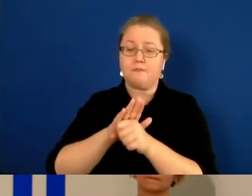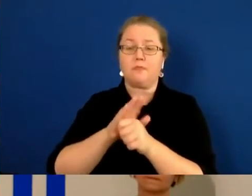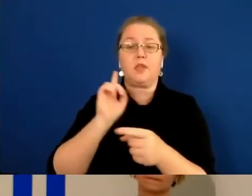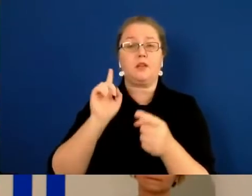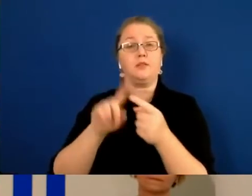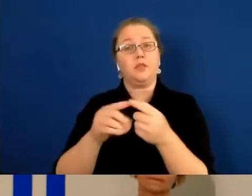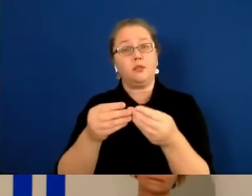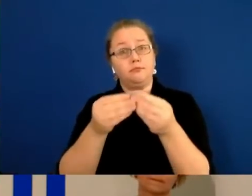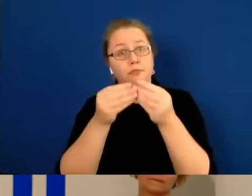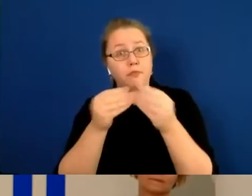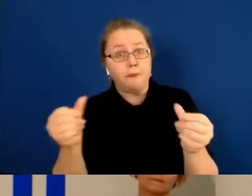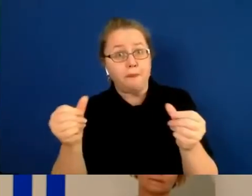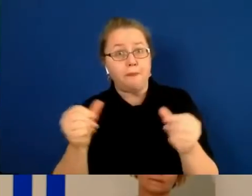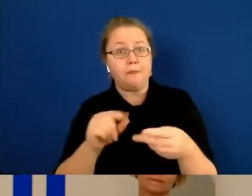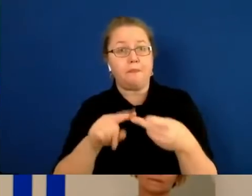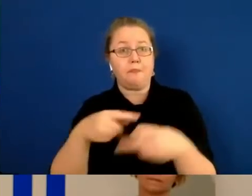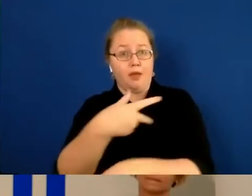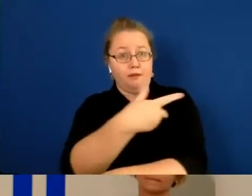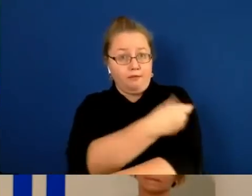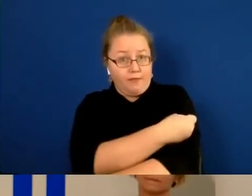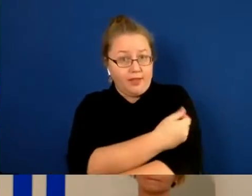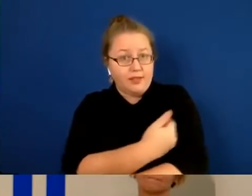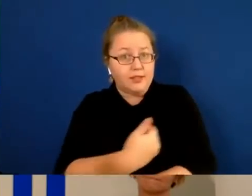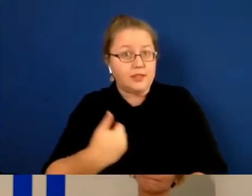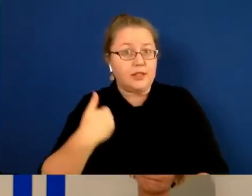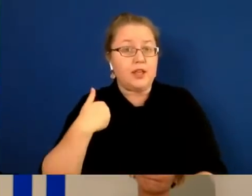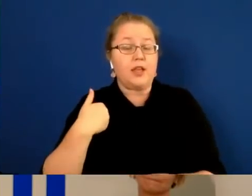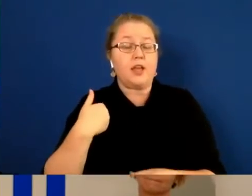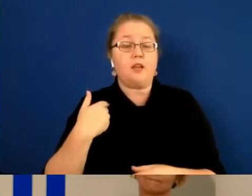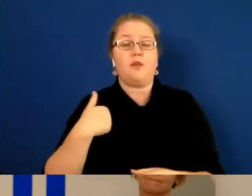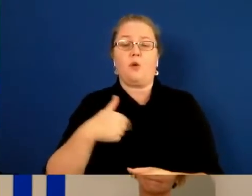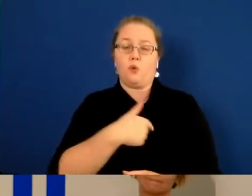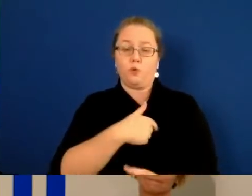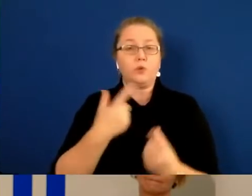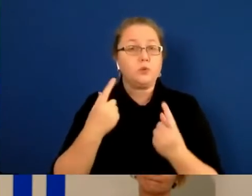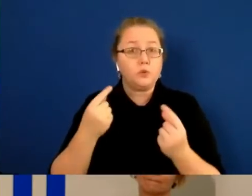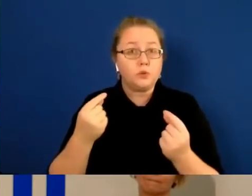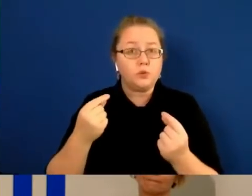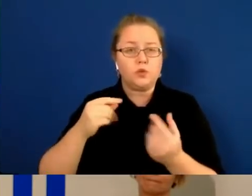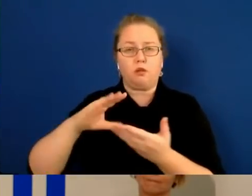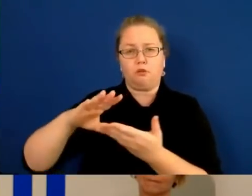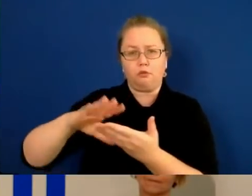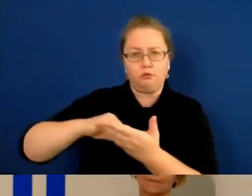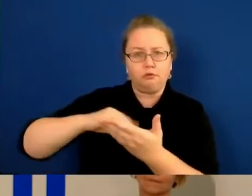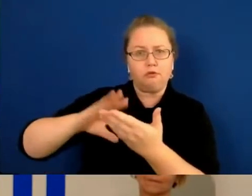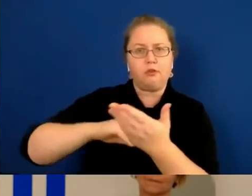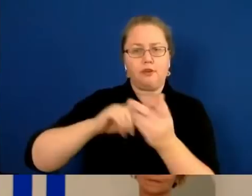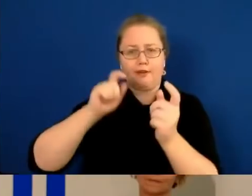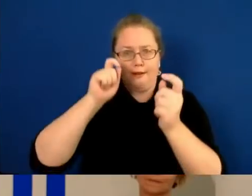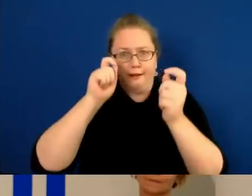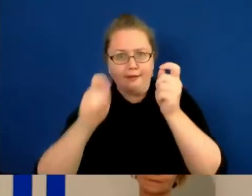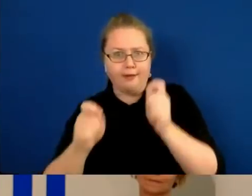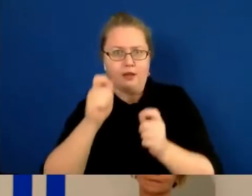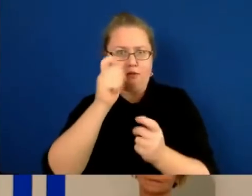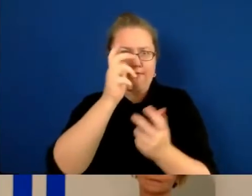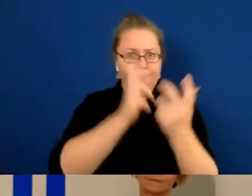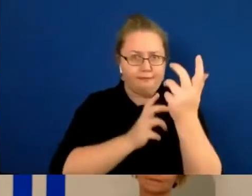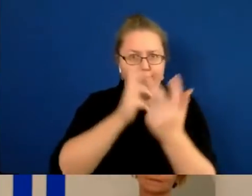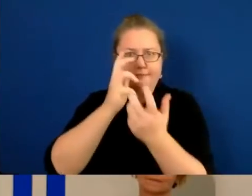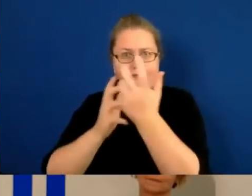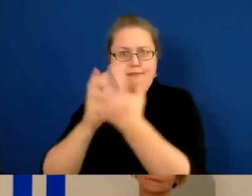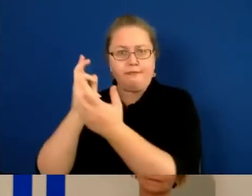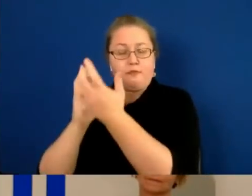to people who've received those surgeries, is immeasurable. It's something that we have done together and that we can continue together to do